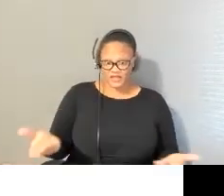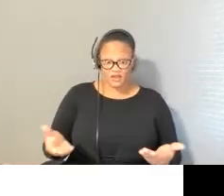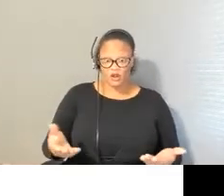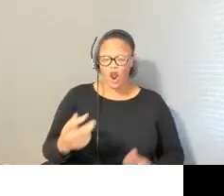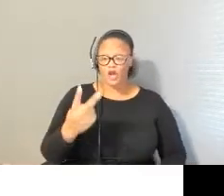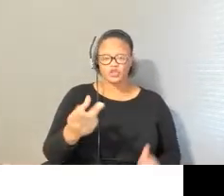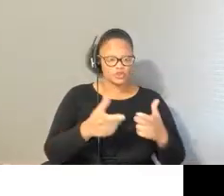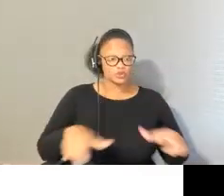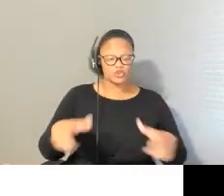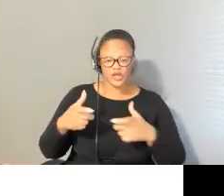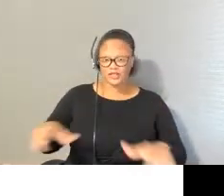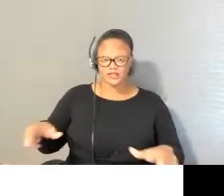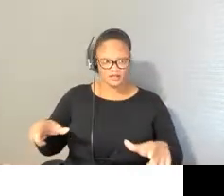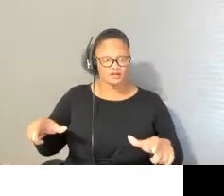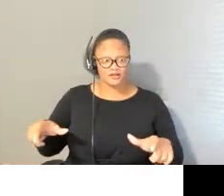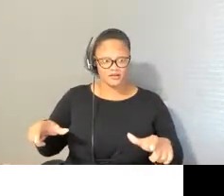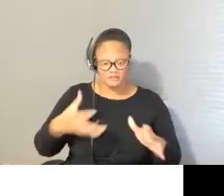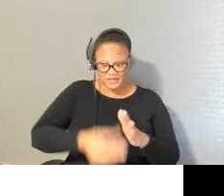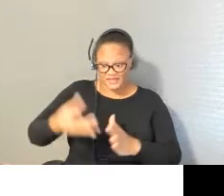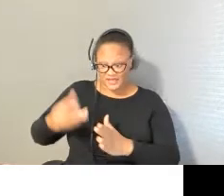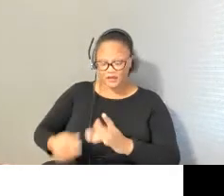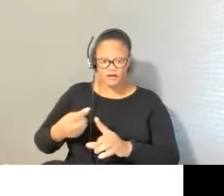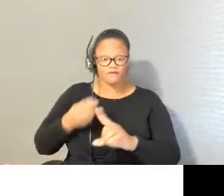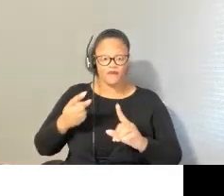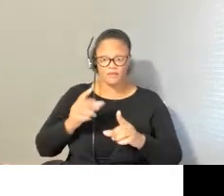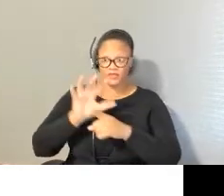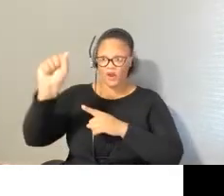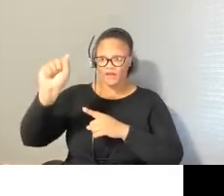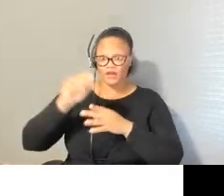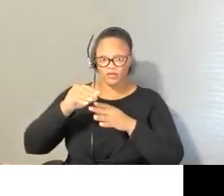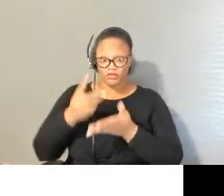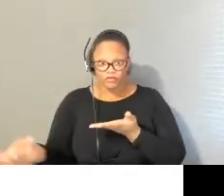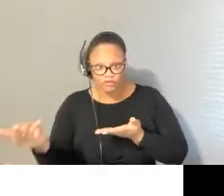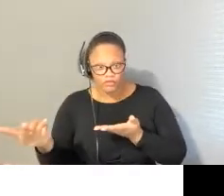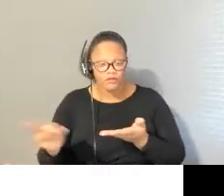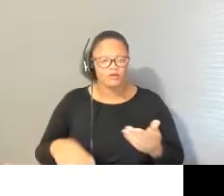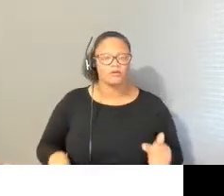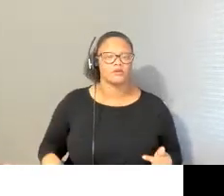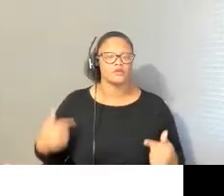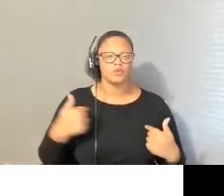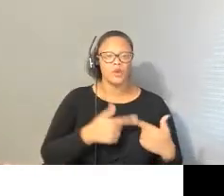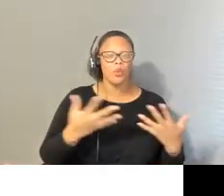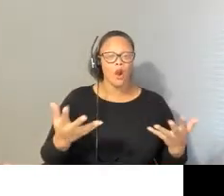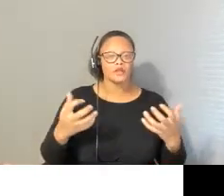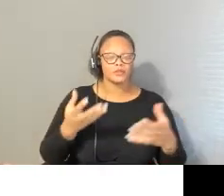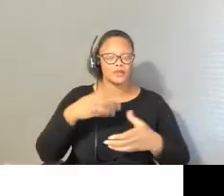thriving. So when you think about it, we want to be in a flourishing community where